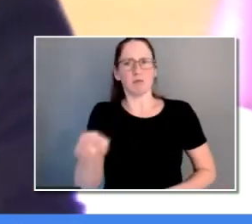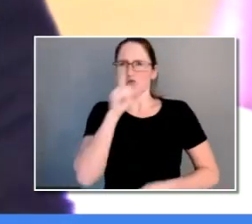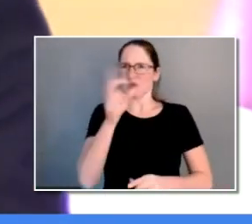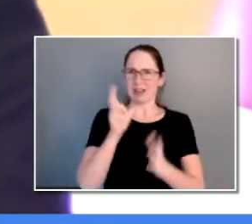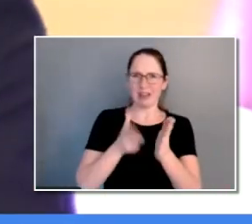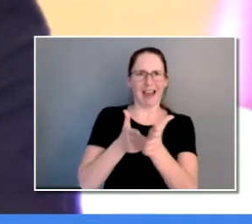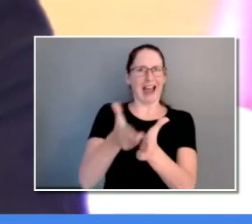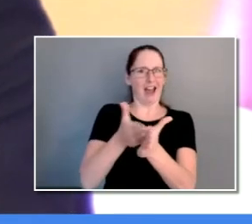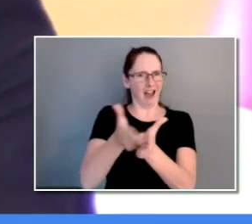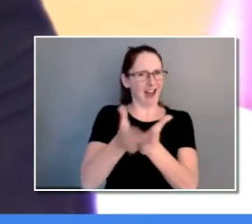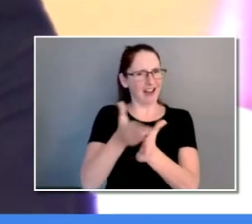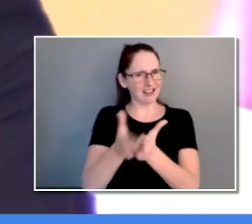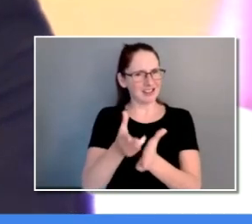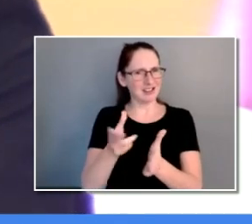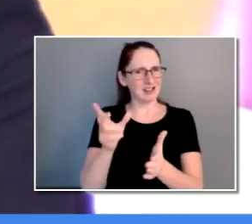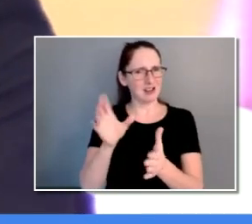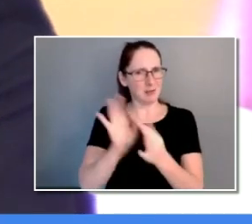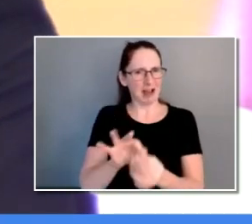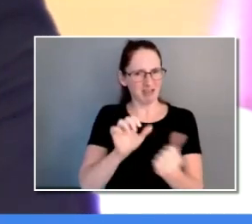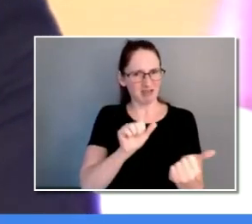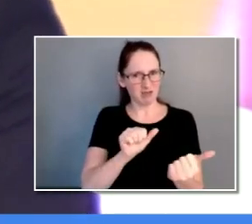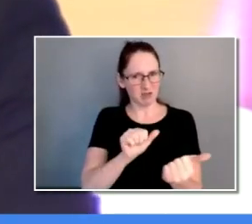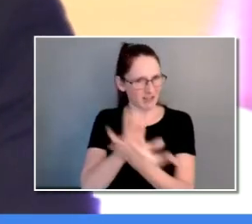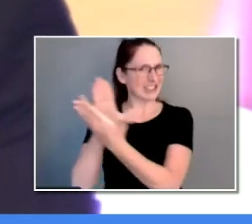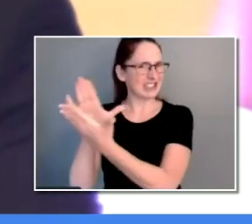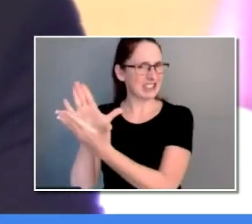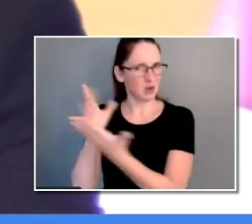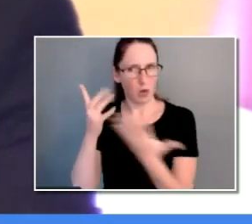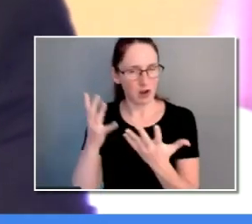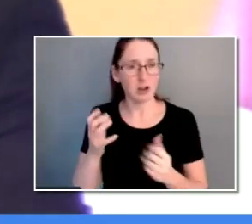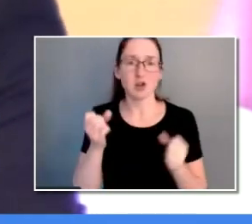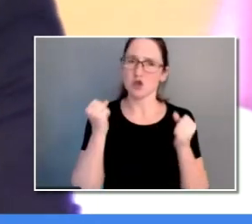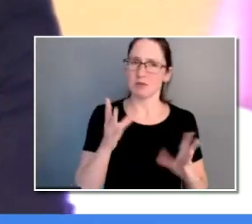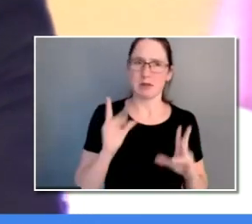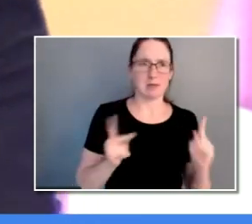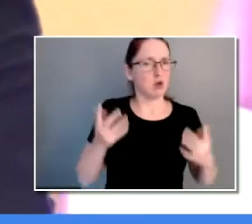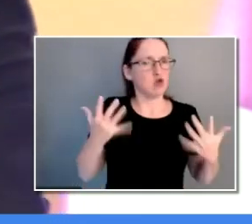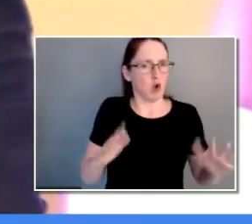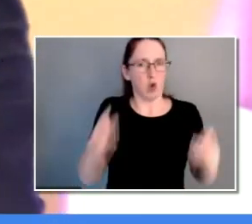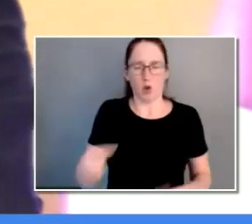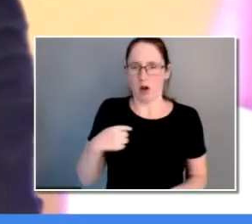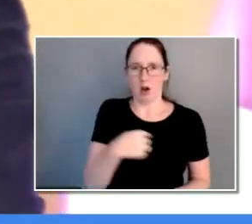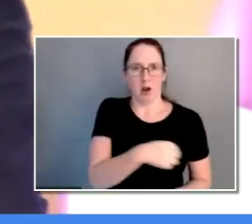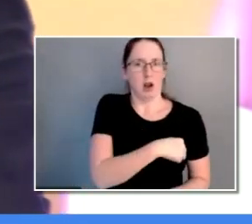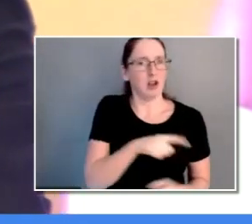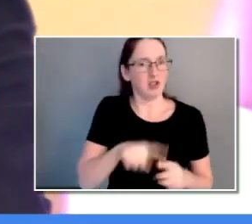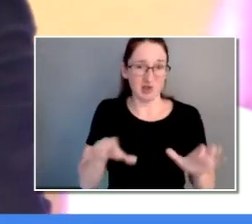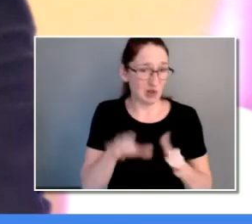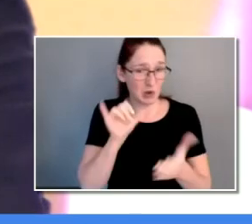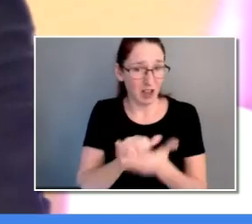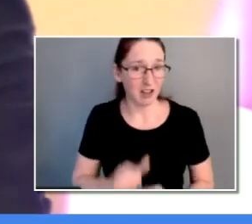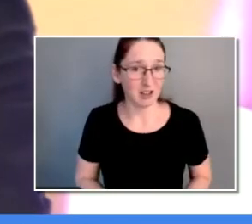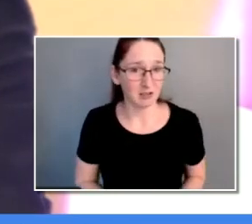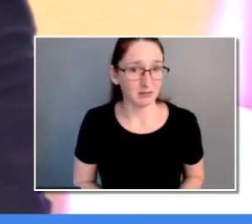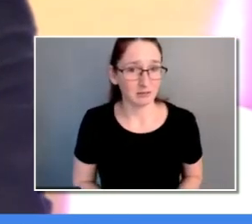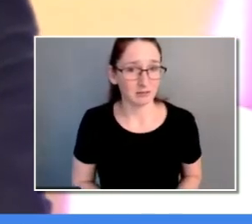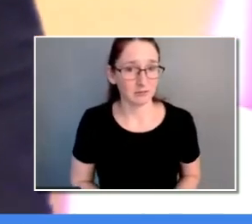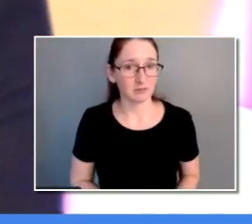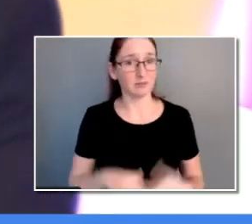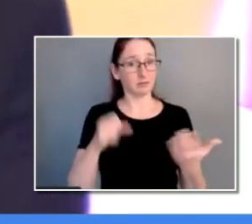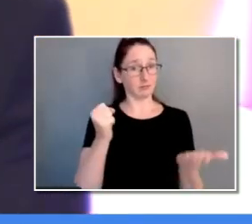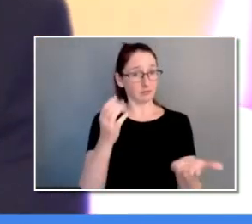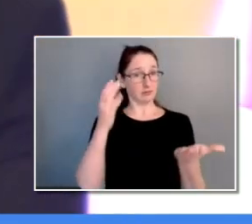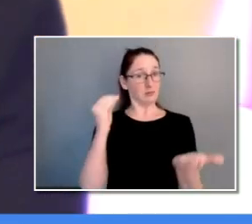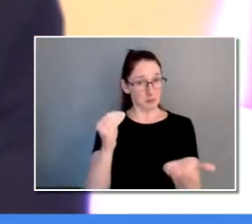about the forces that we face. And too many people don't want us to do that. And so in